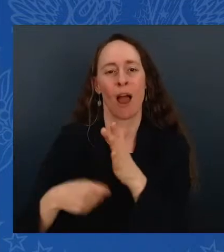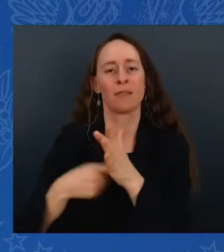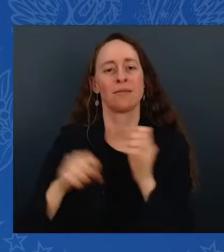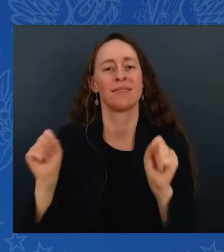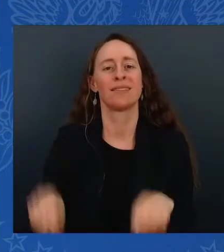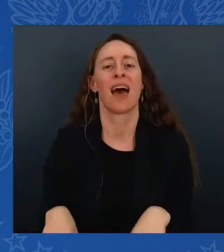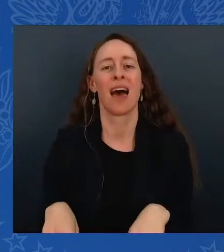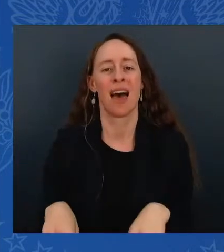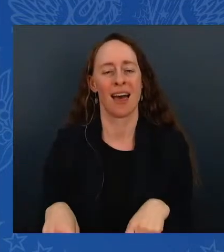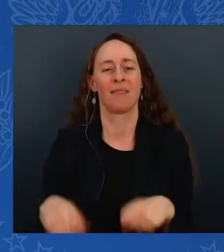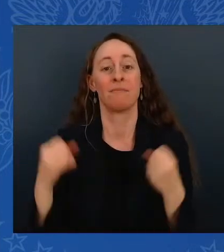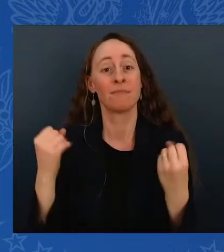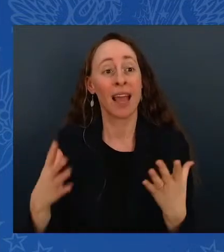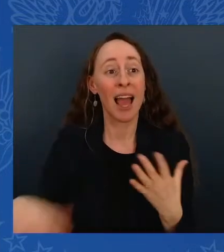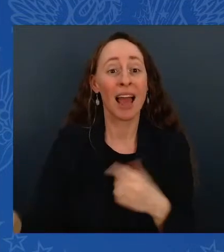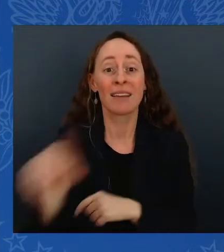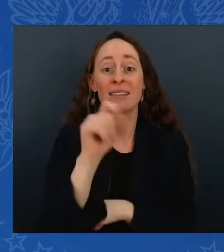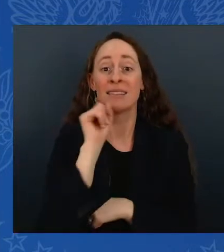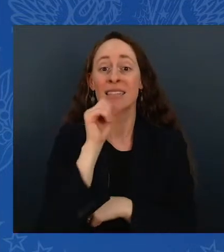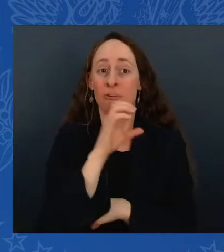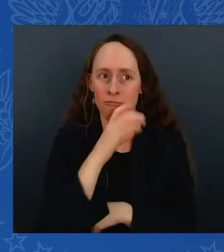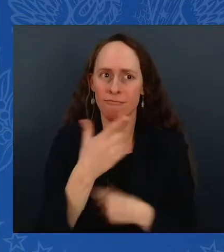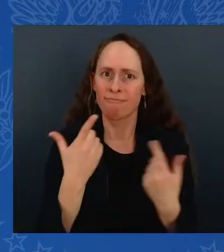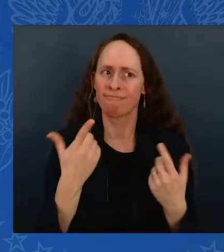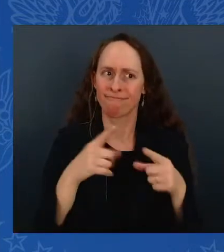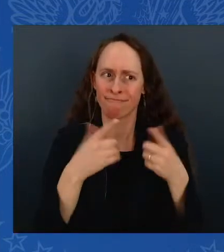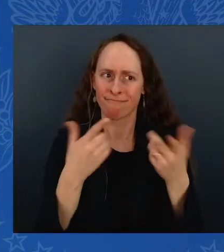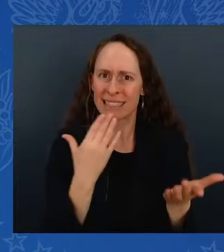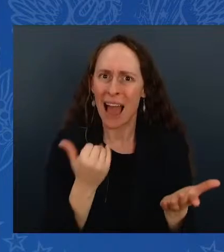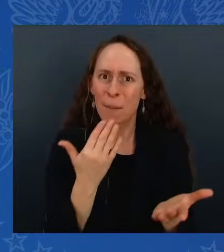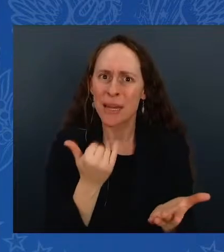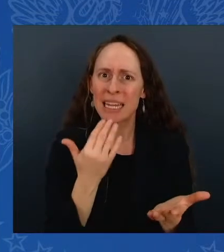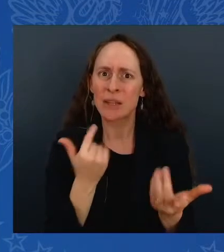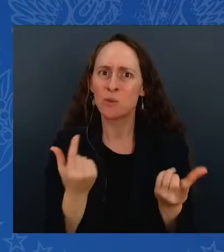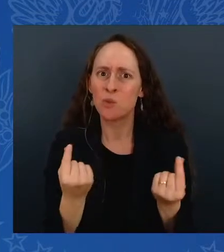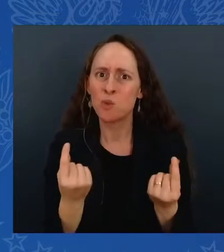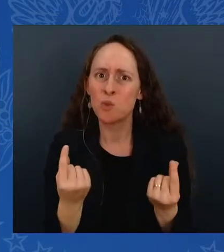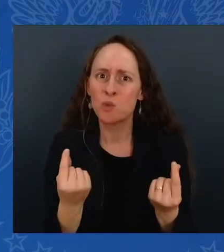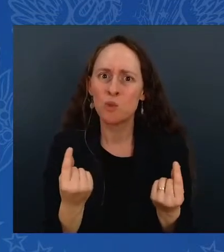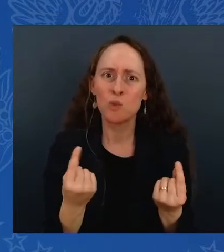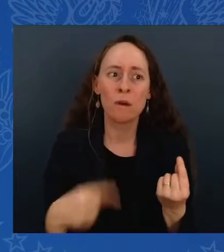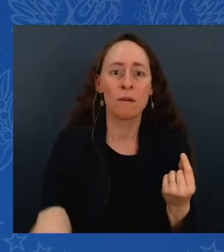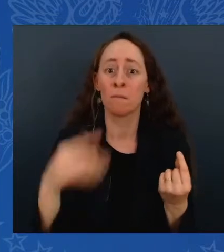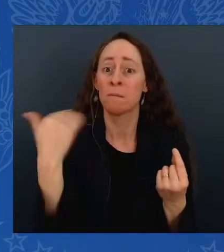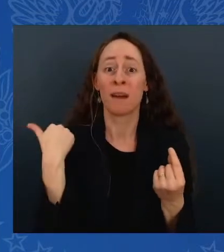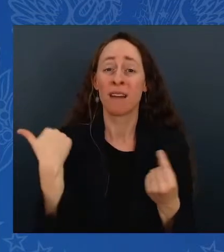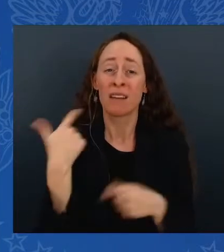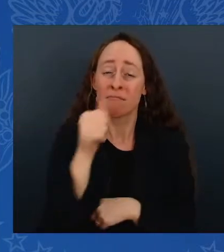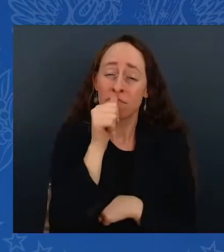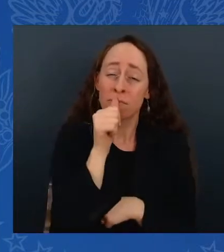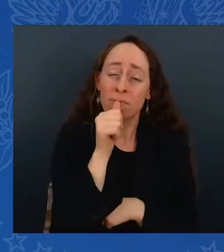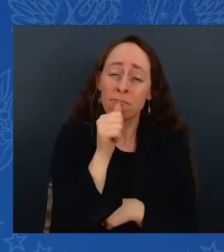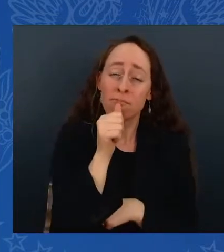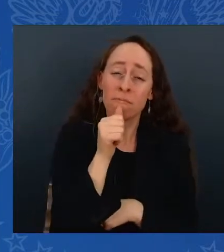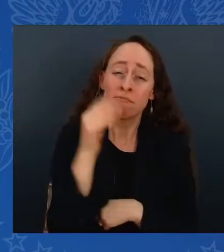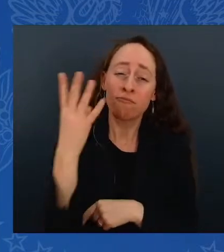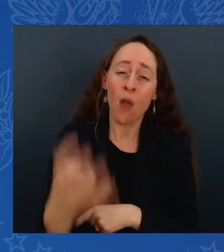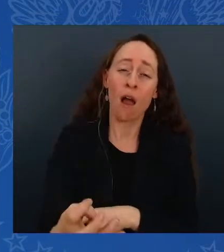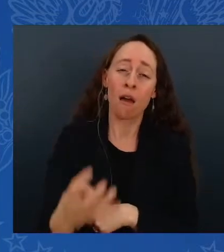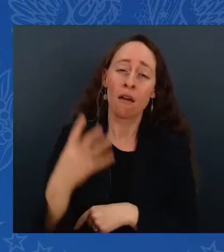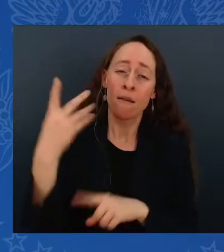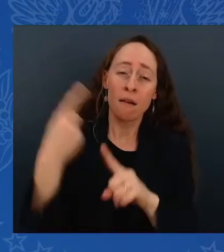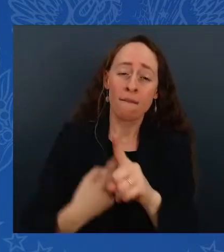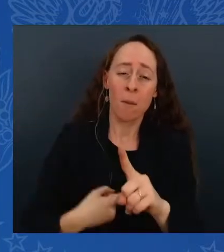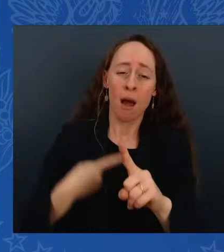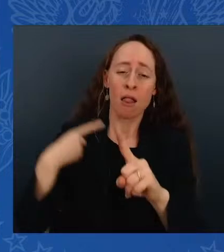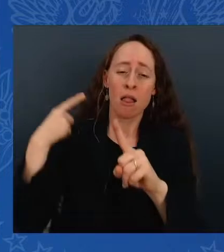as one example. But now instead of paying up to $400 a month for that insulin, for their diabetes, they're only paying $35 a